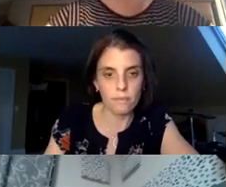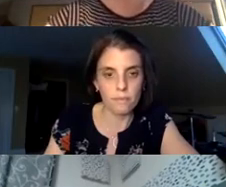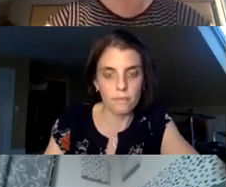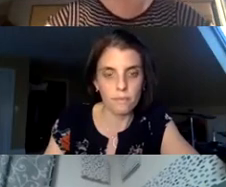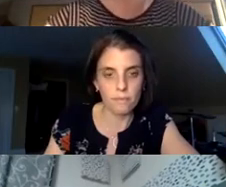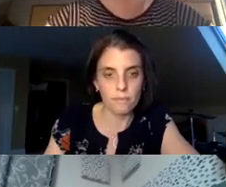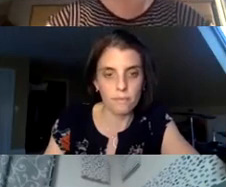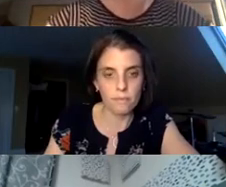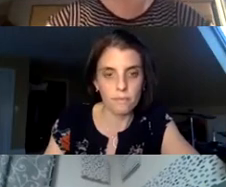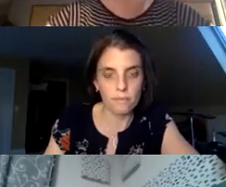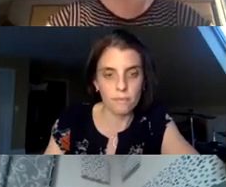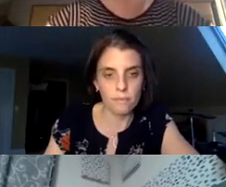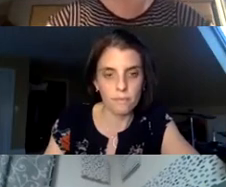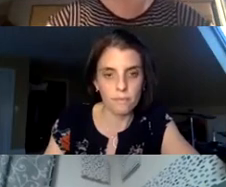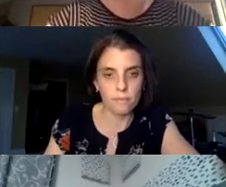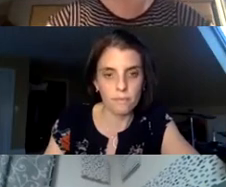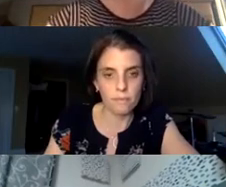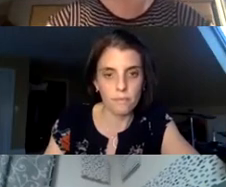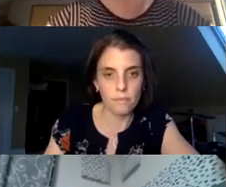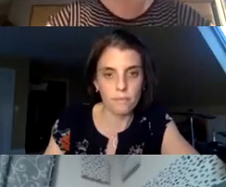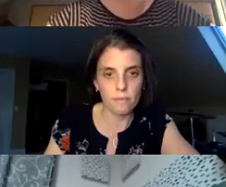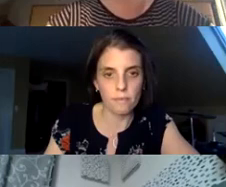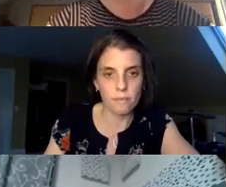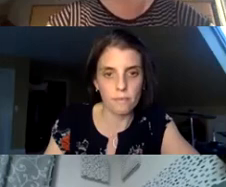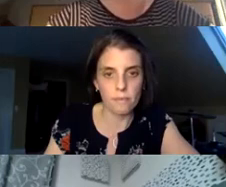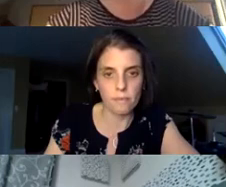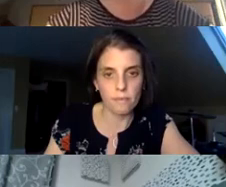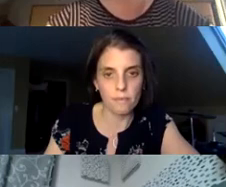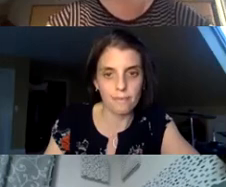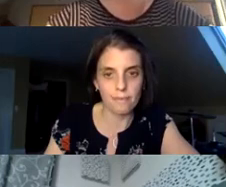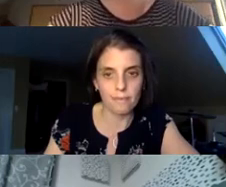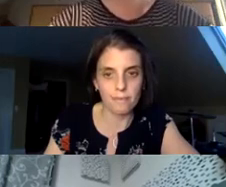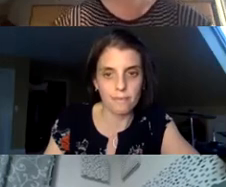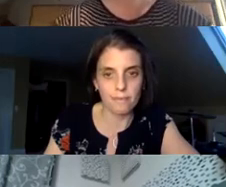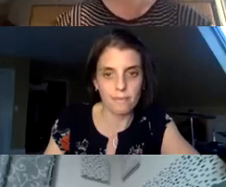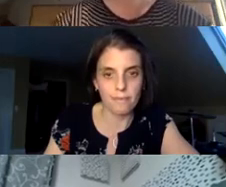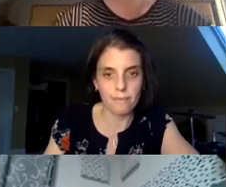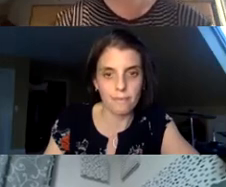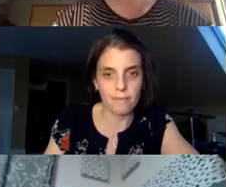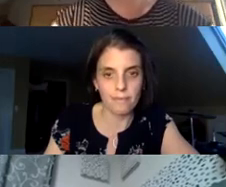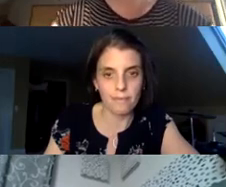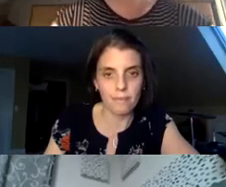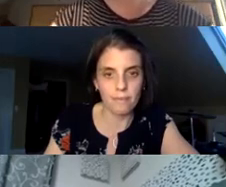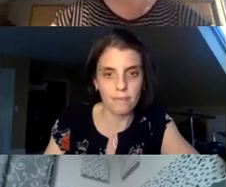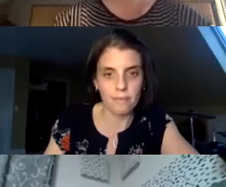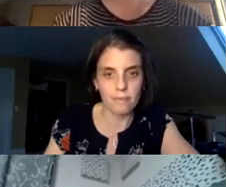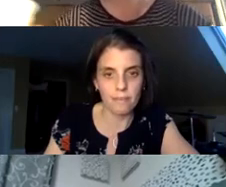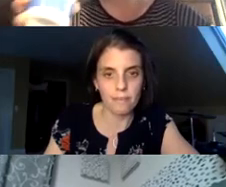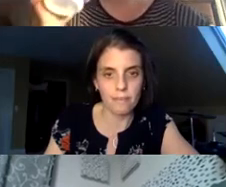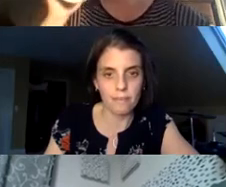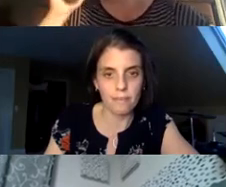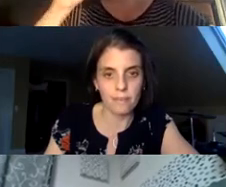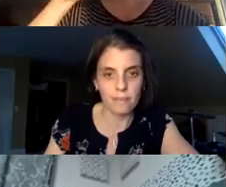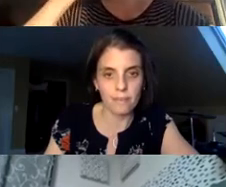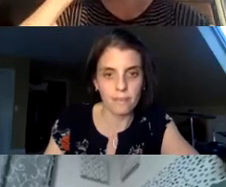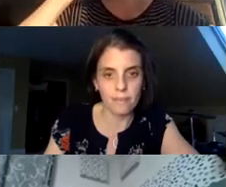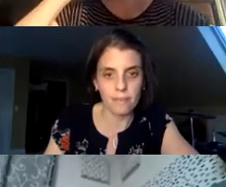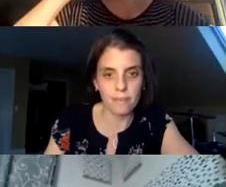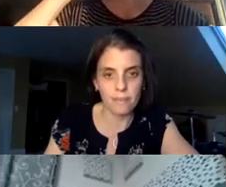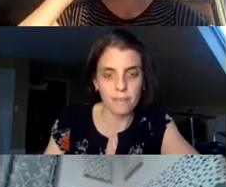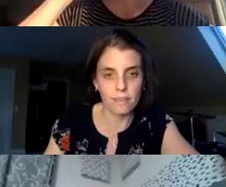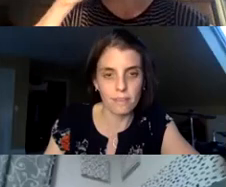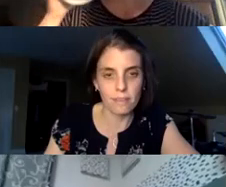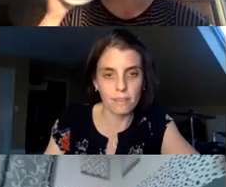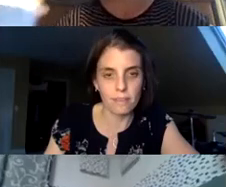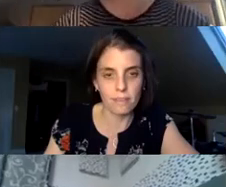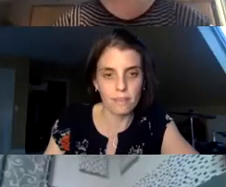on immunization practice, we actually know personally, which is this Paul Offit, who's the head of the committee. That's a pediatric infectious disease doctor,